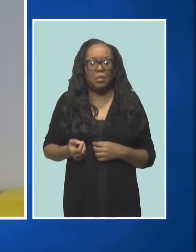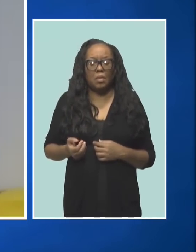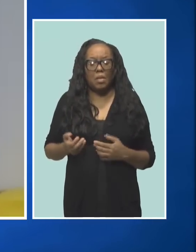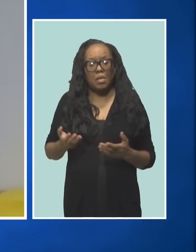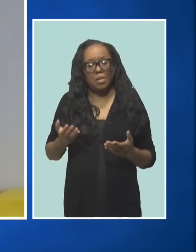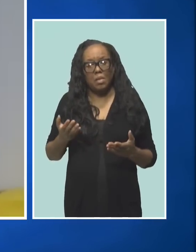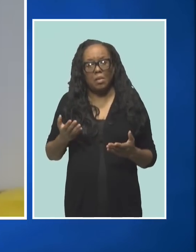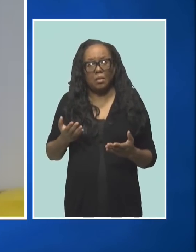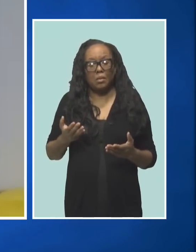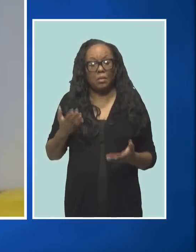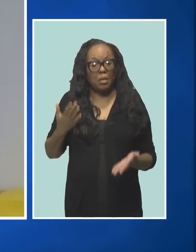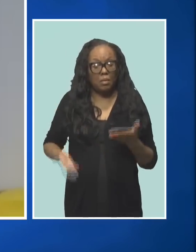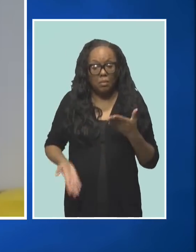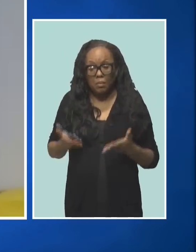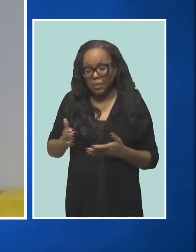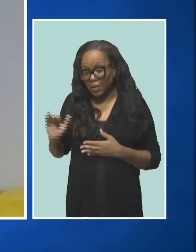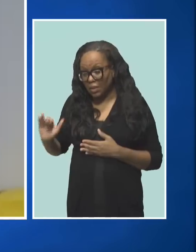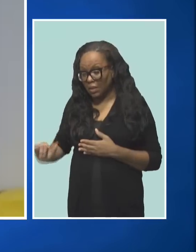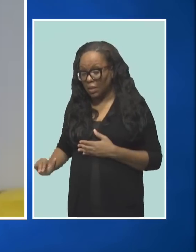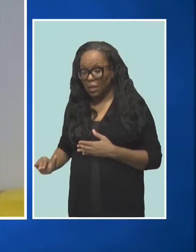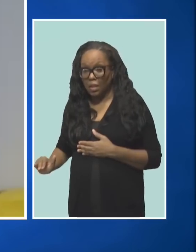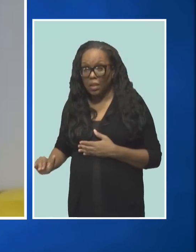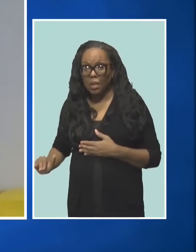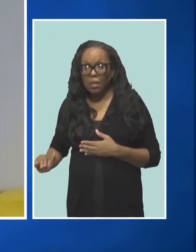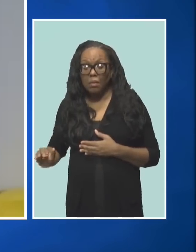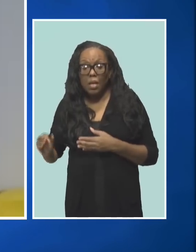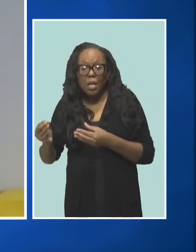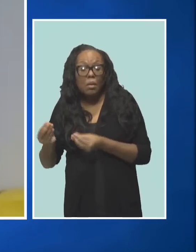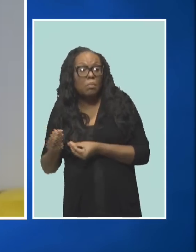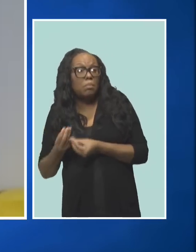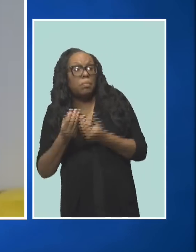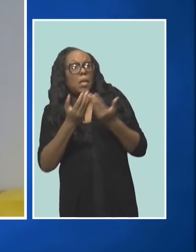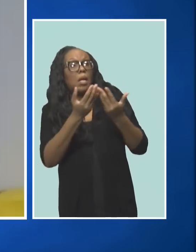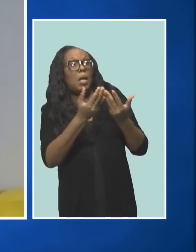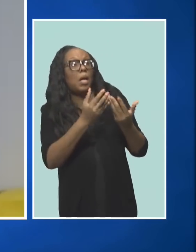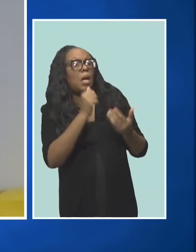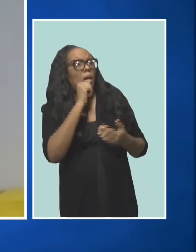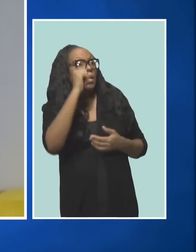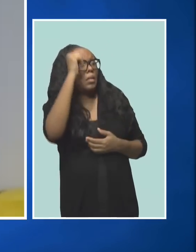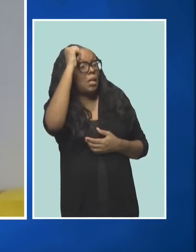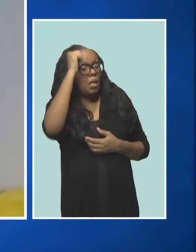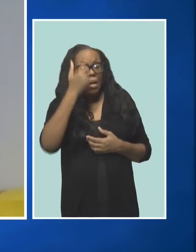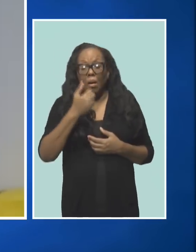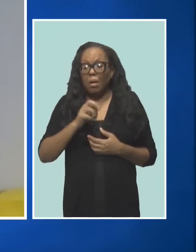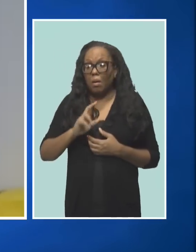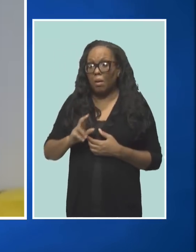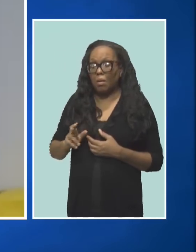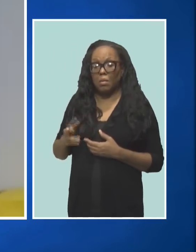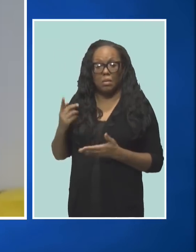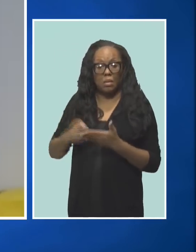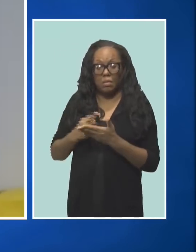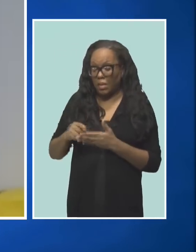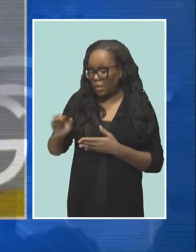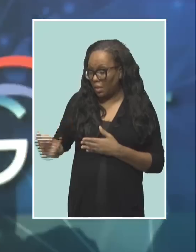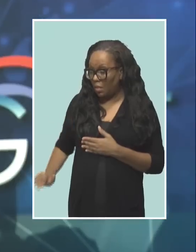of grown-ups who will tell you, this happened to me as a child, and they're still reliving